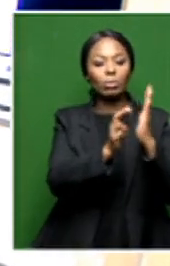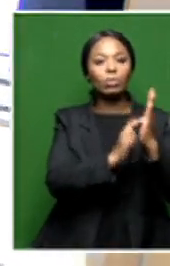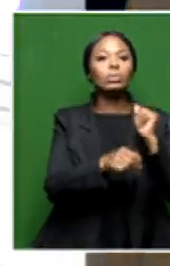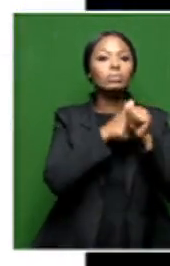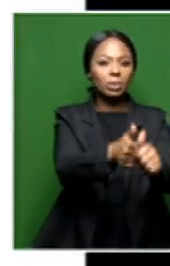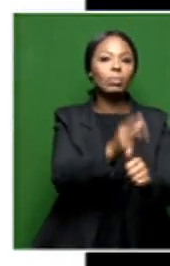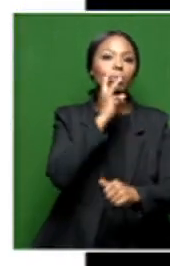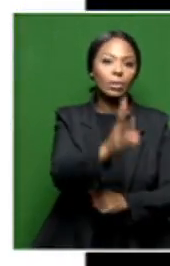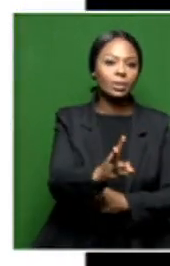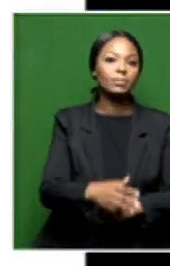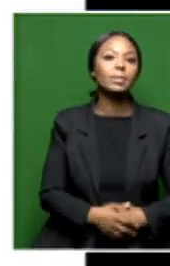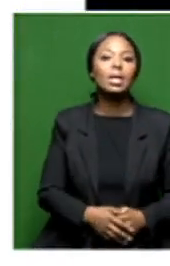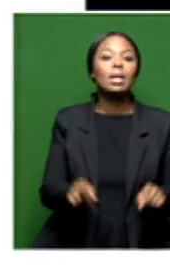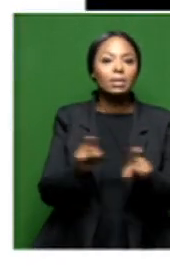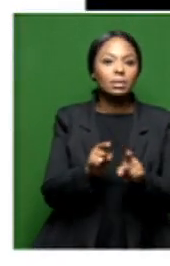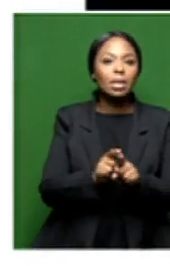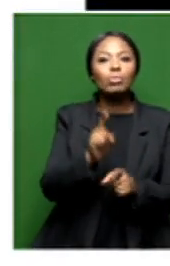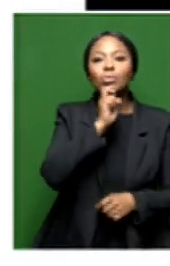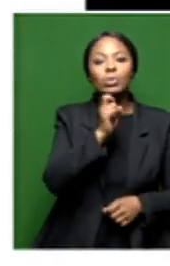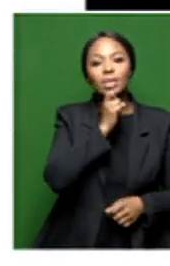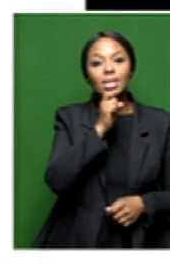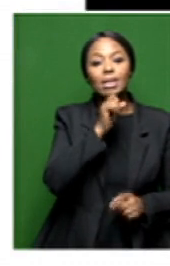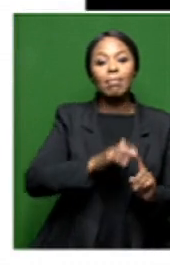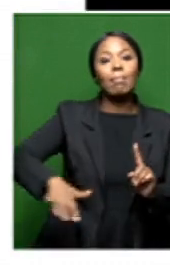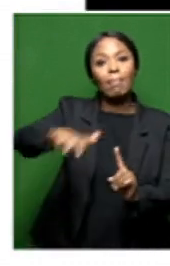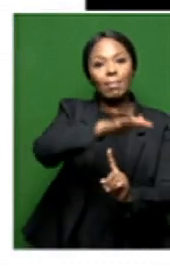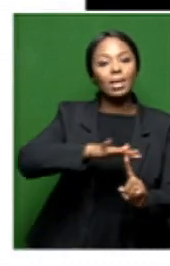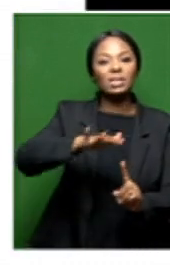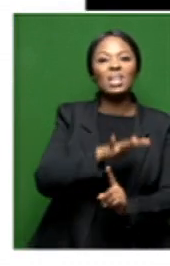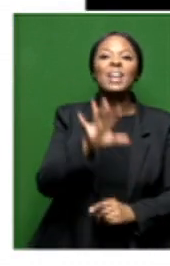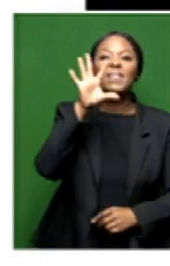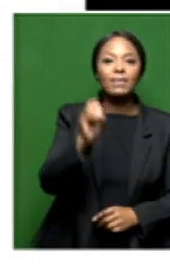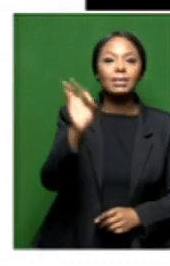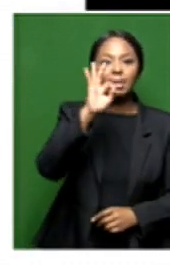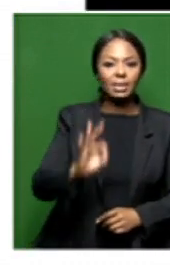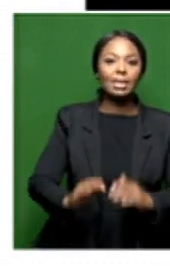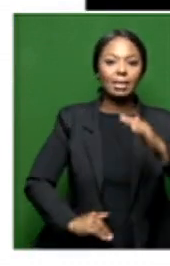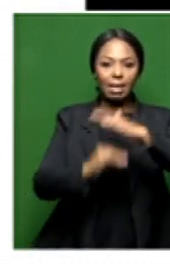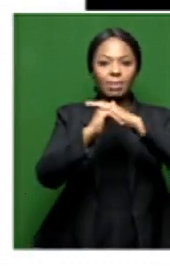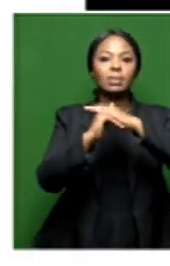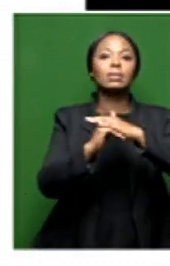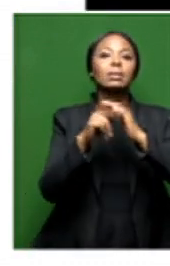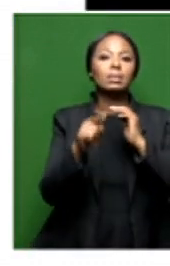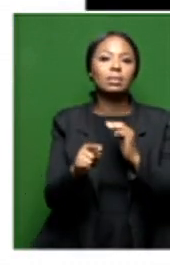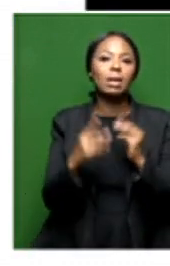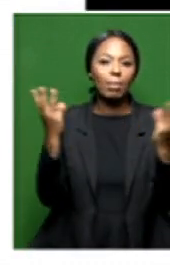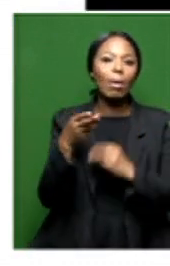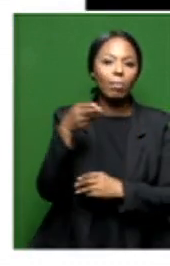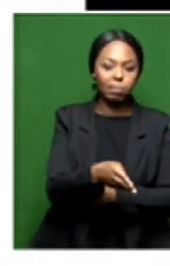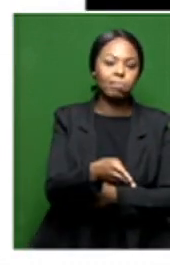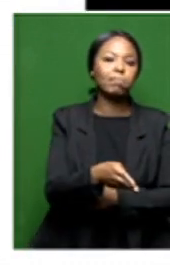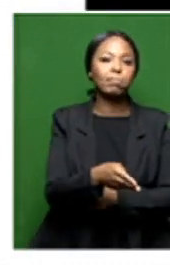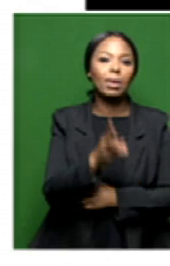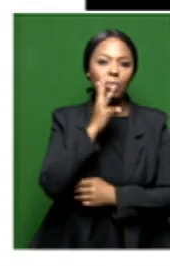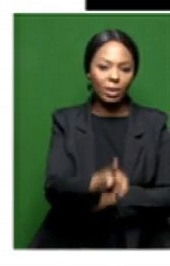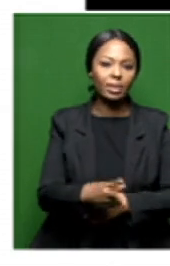will be actually using the venue to at least 50% capacity, because of COVID protocols,